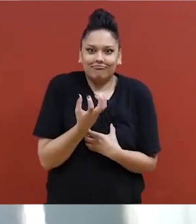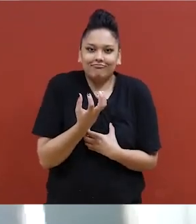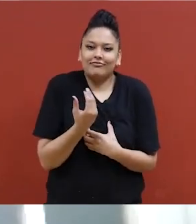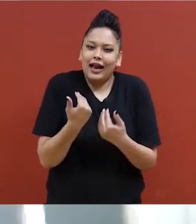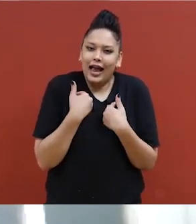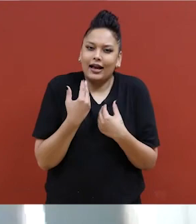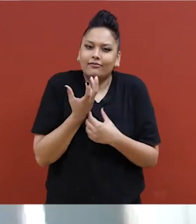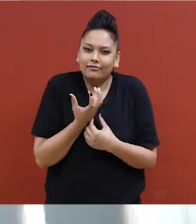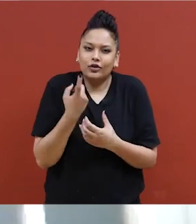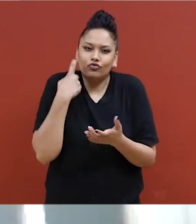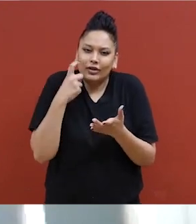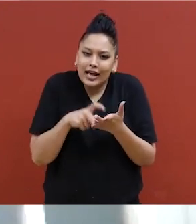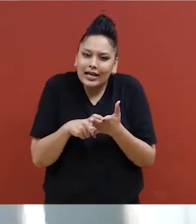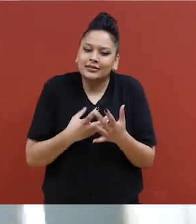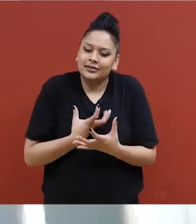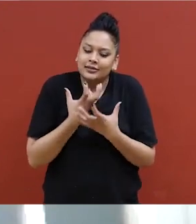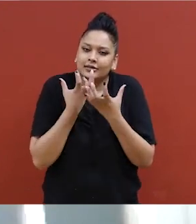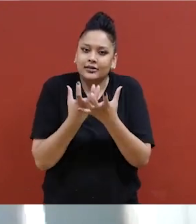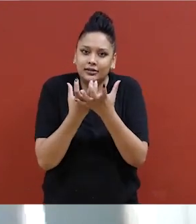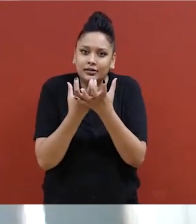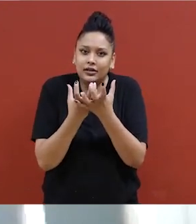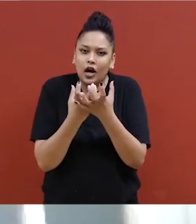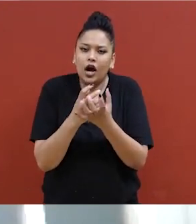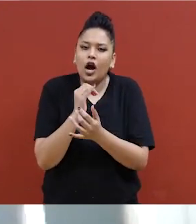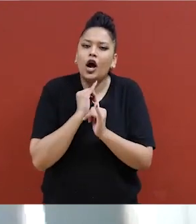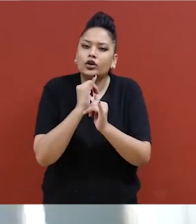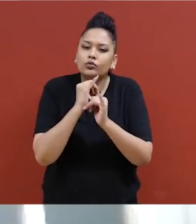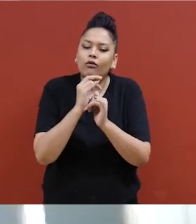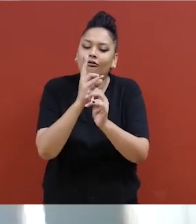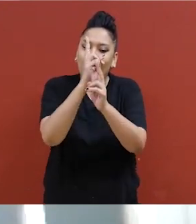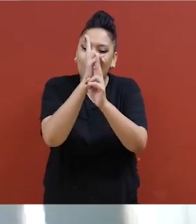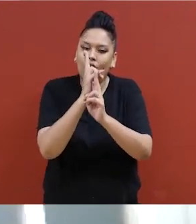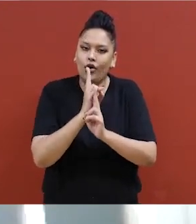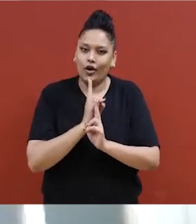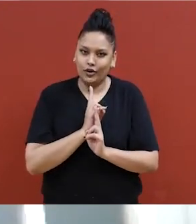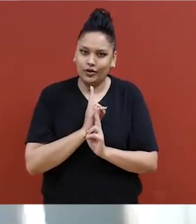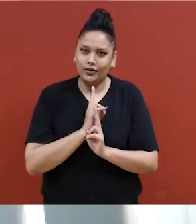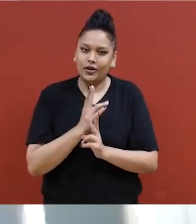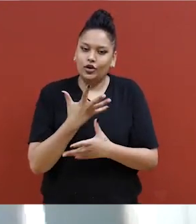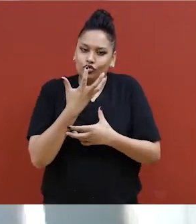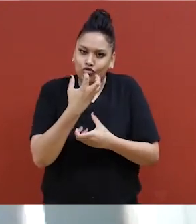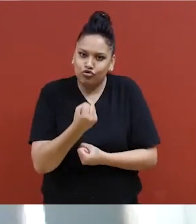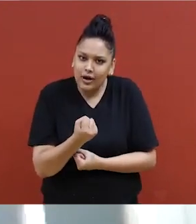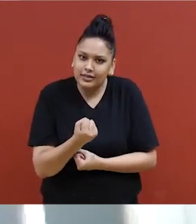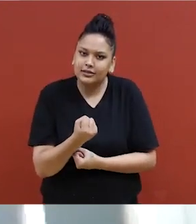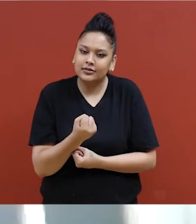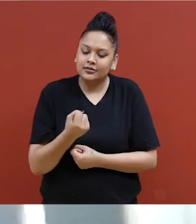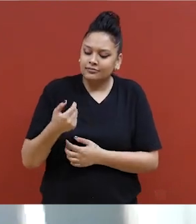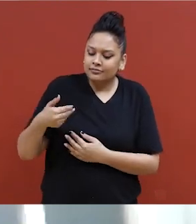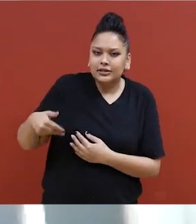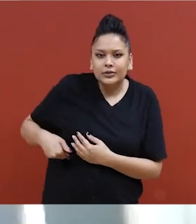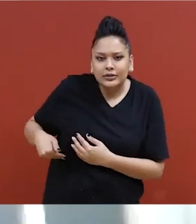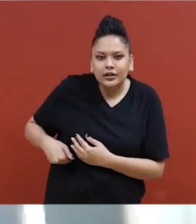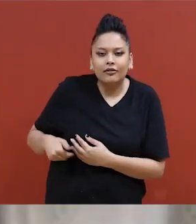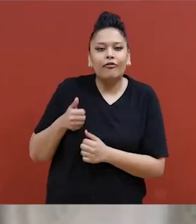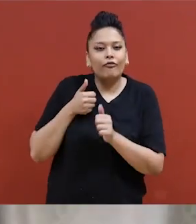Inner strength, and honoring and trusting